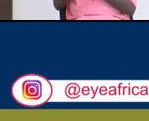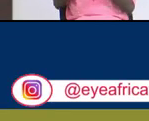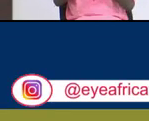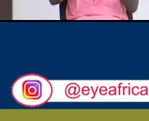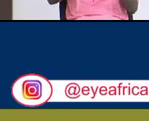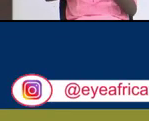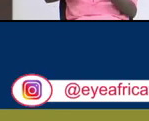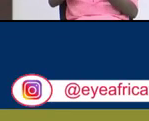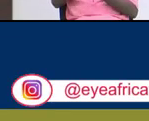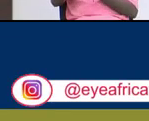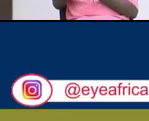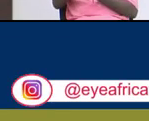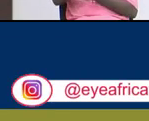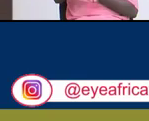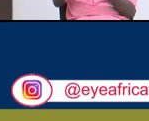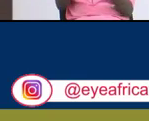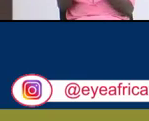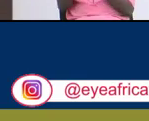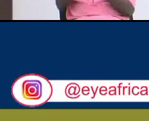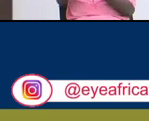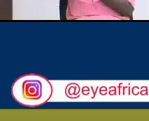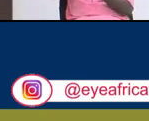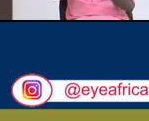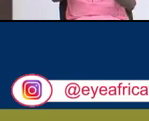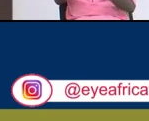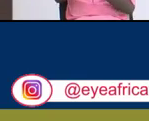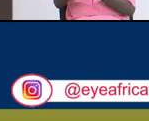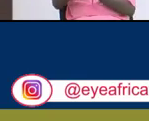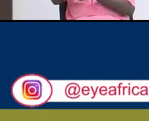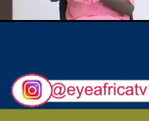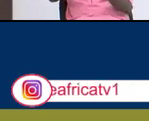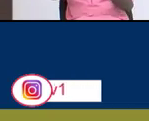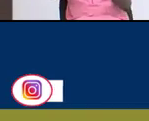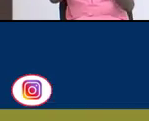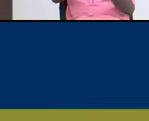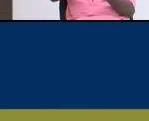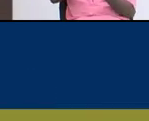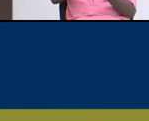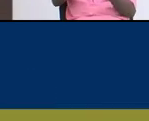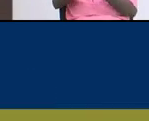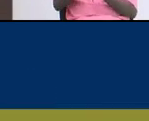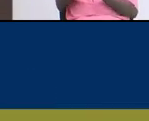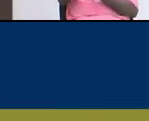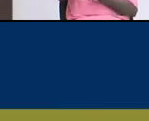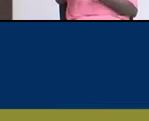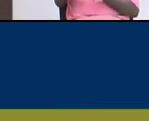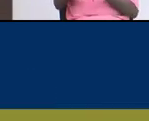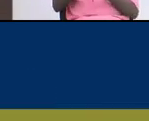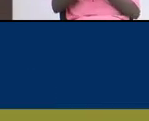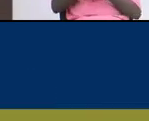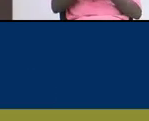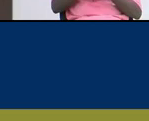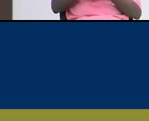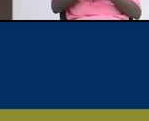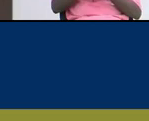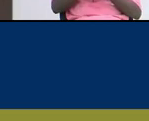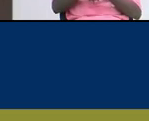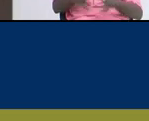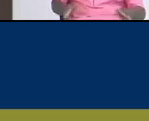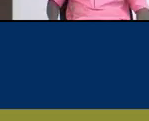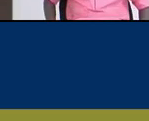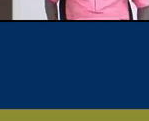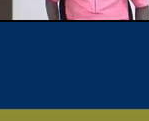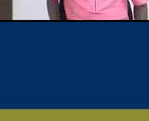The doctor asked me why I would be saying that for what reason and I said to him what he owes us God will not allow him to die until he